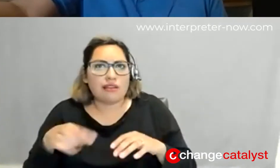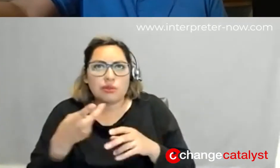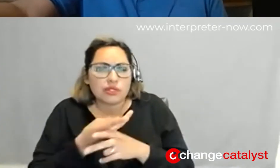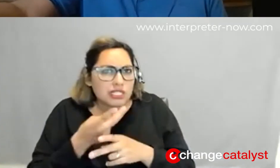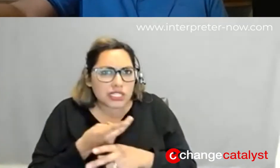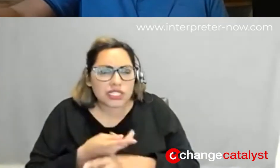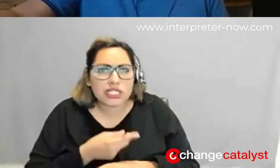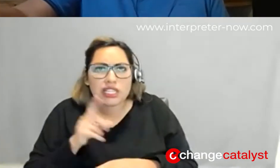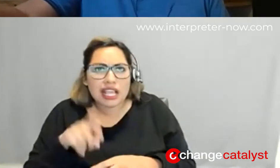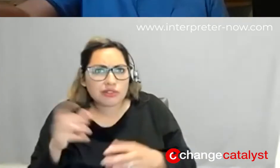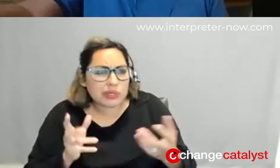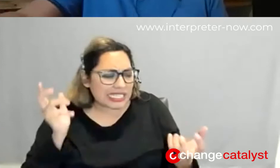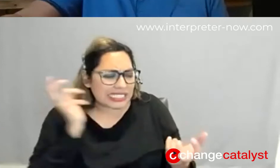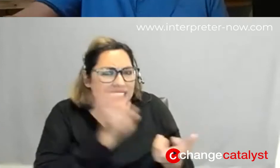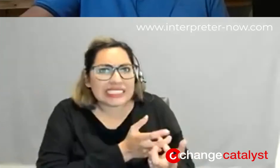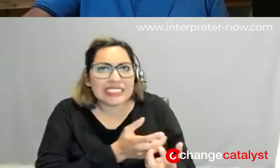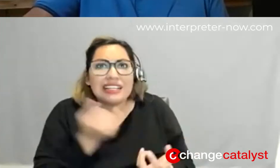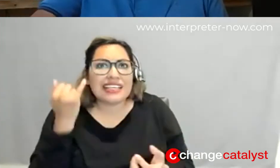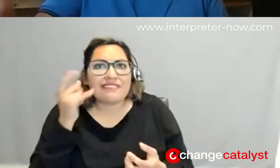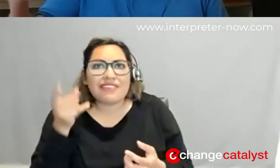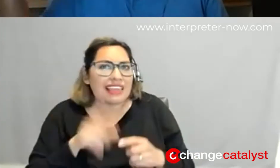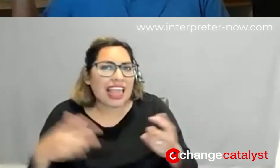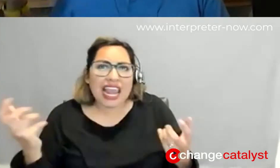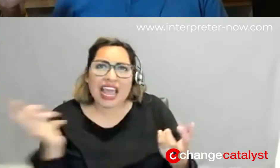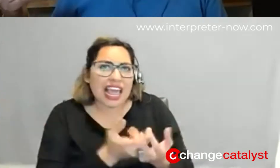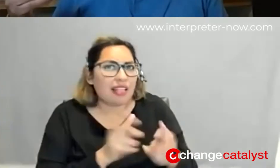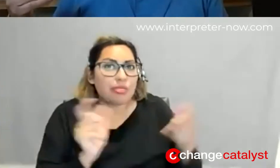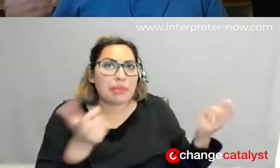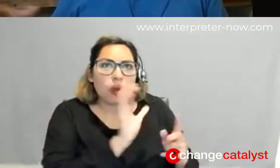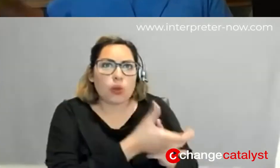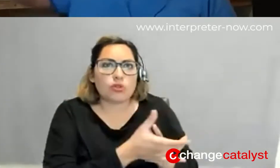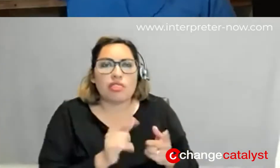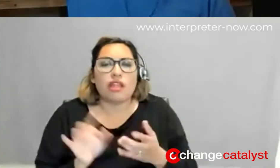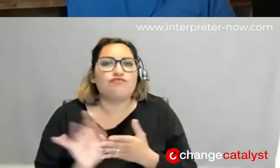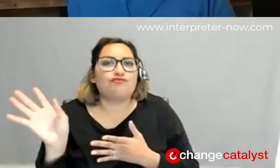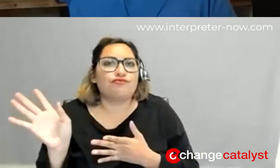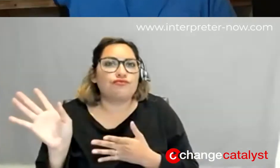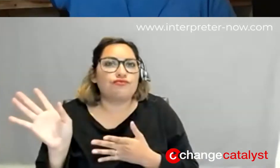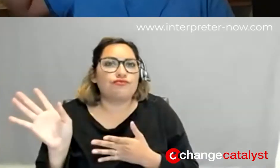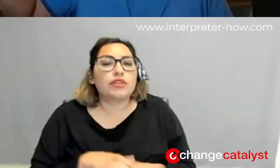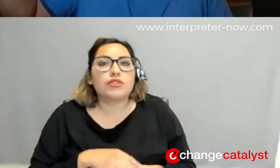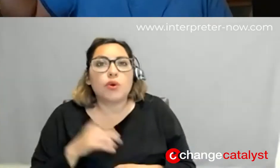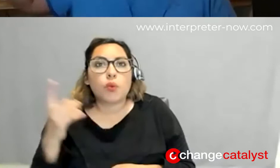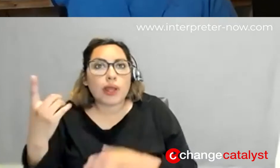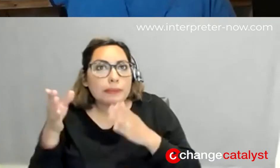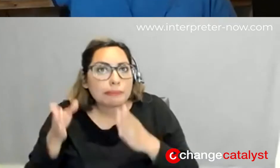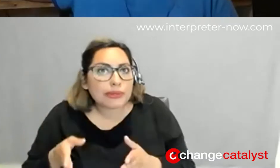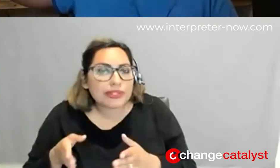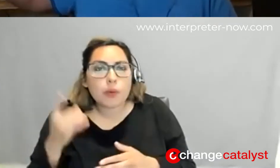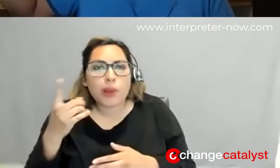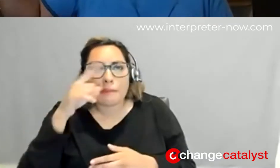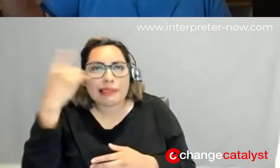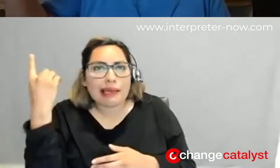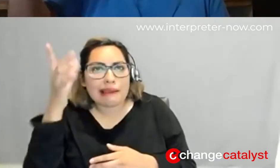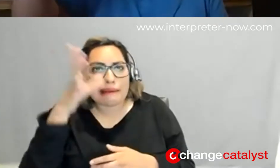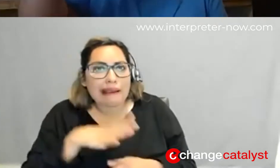absorbed, right? And if they can't, they just get spit out, right? So you bring one person one Black guy from